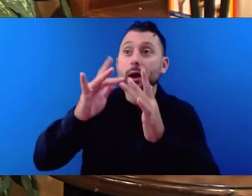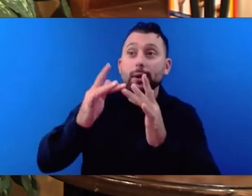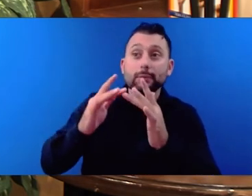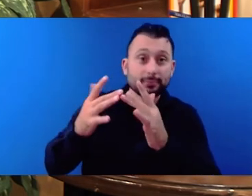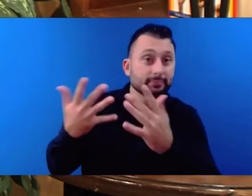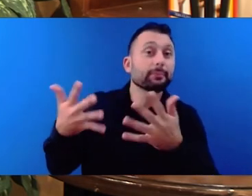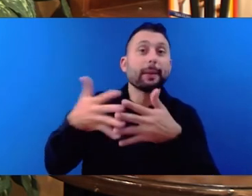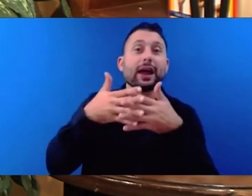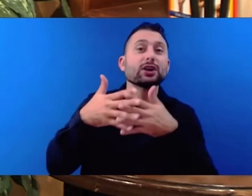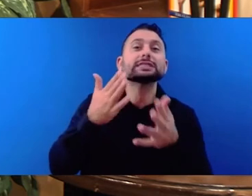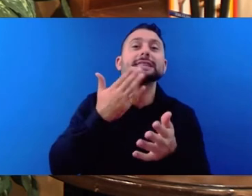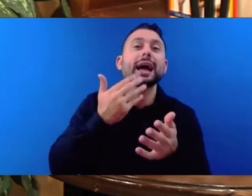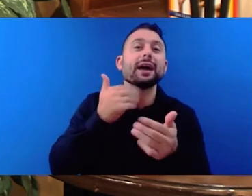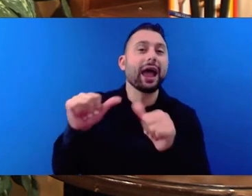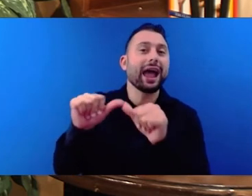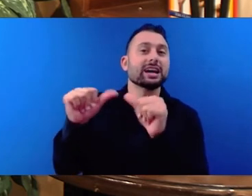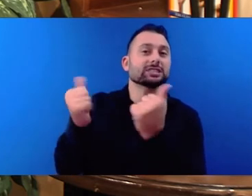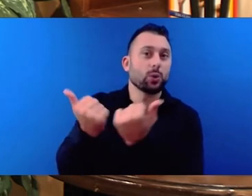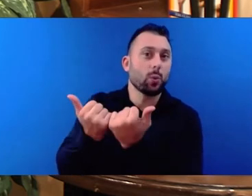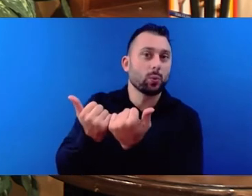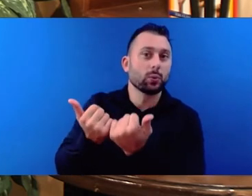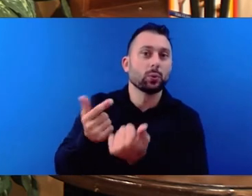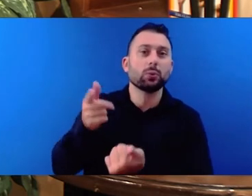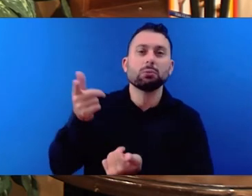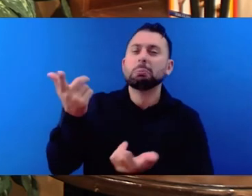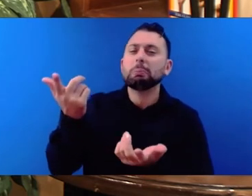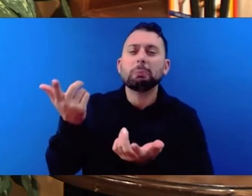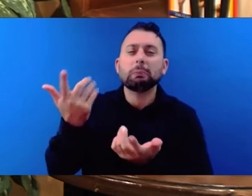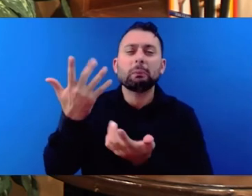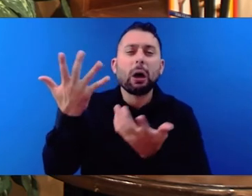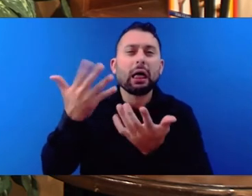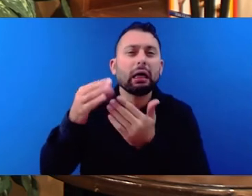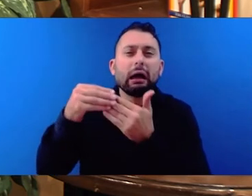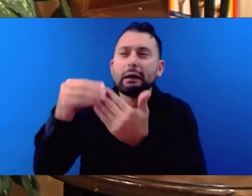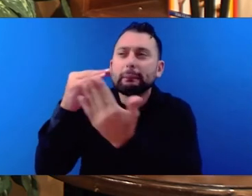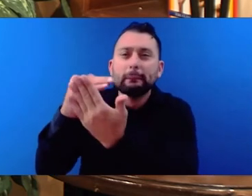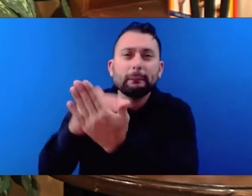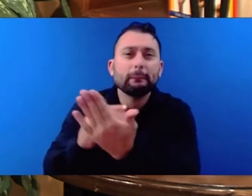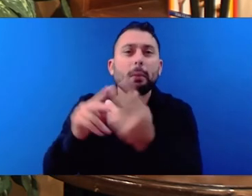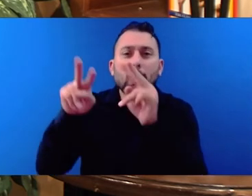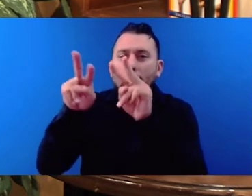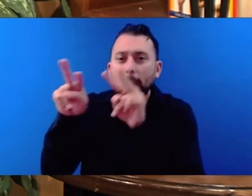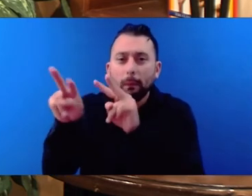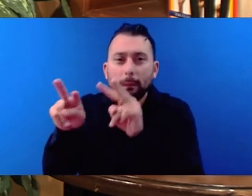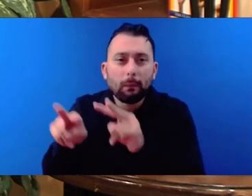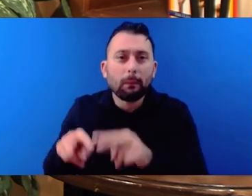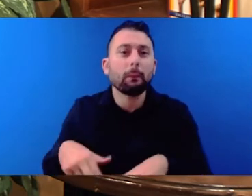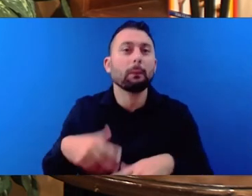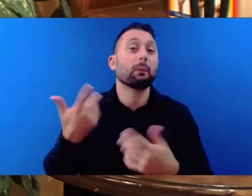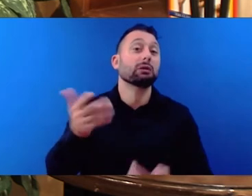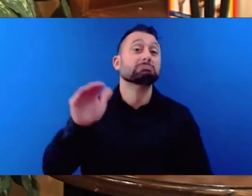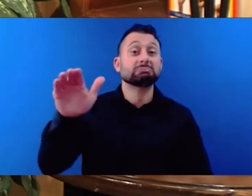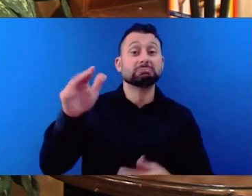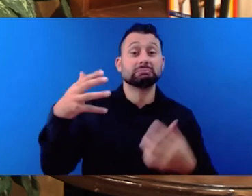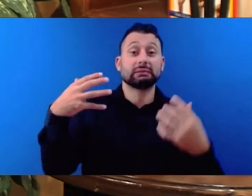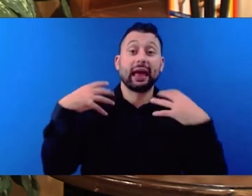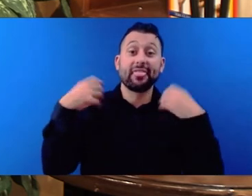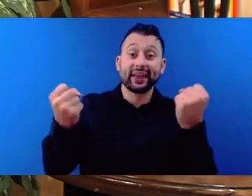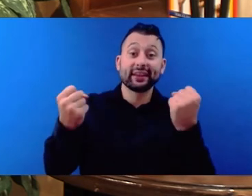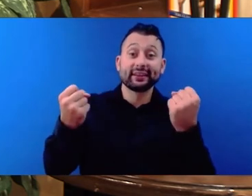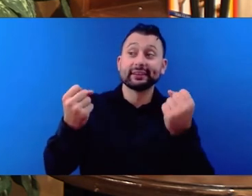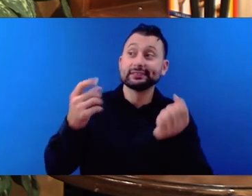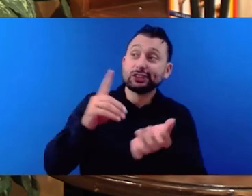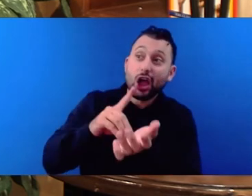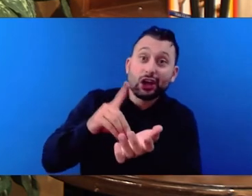your healthcare professional, and there's some out there on the American Diabetes Association website that you